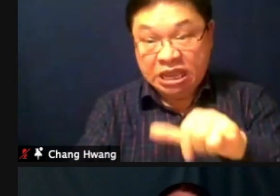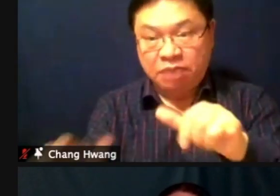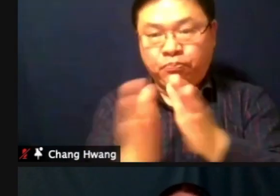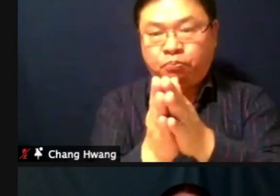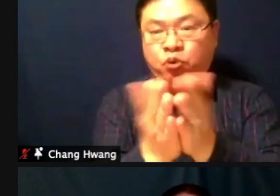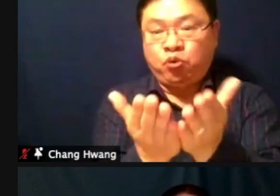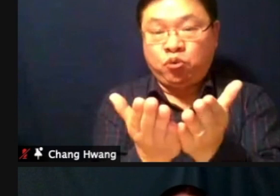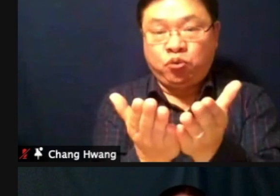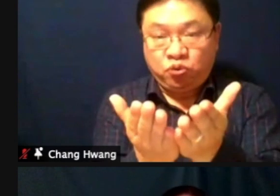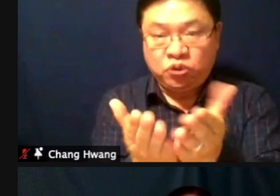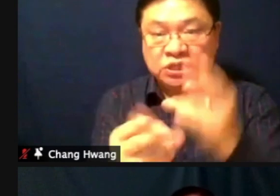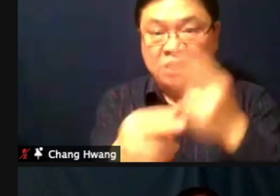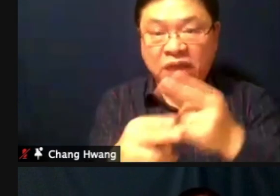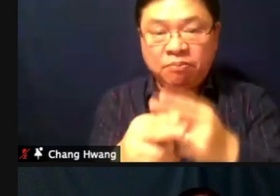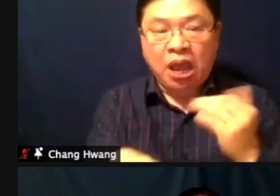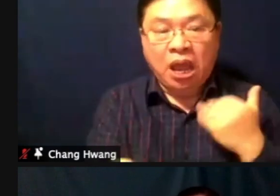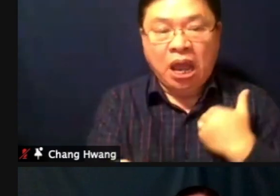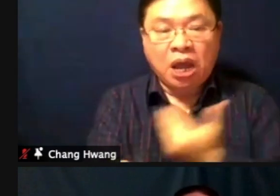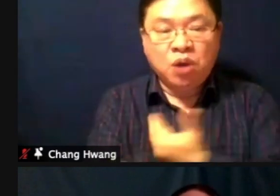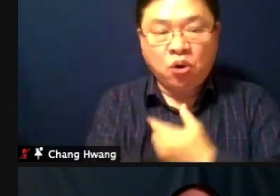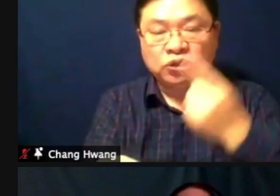Church, located in Seoul.